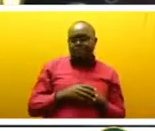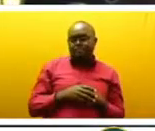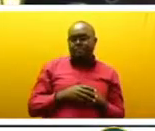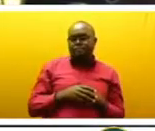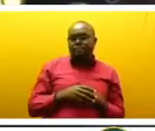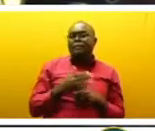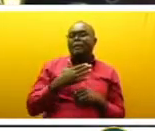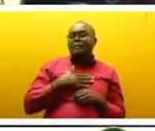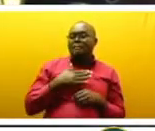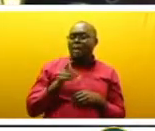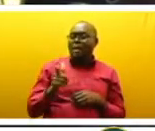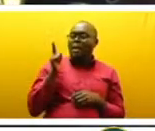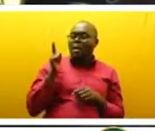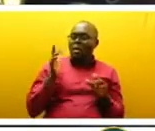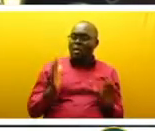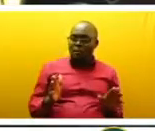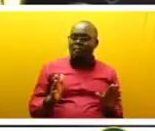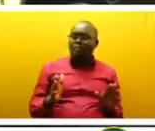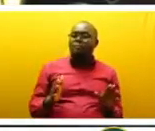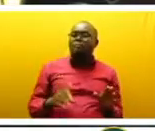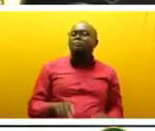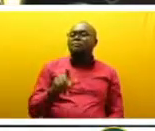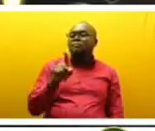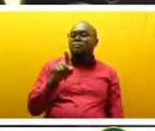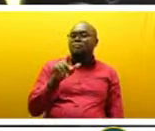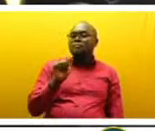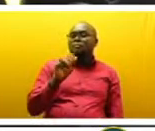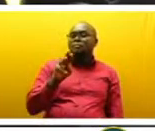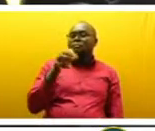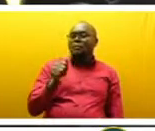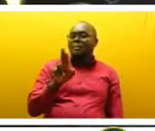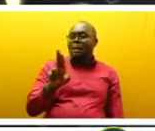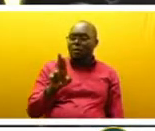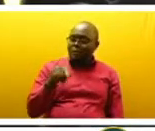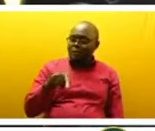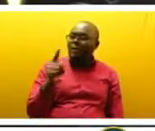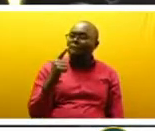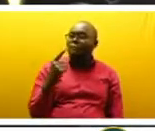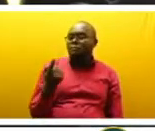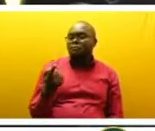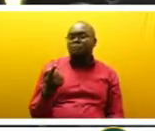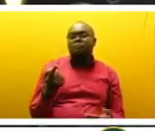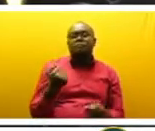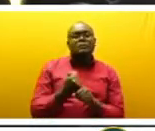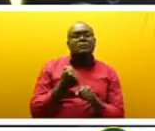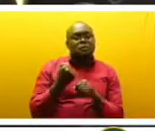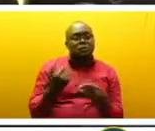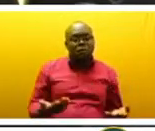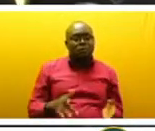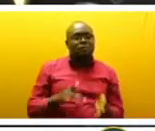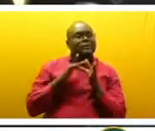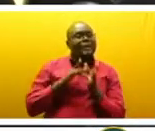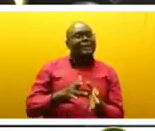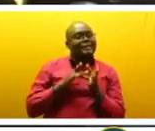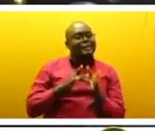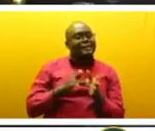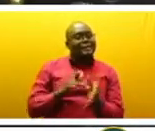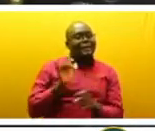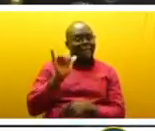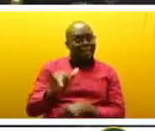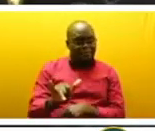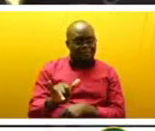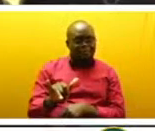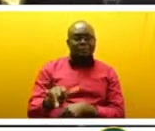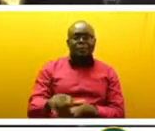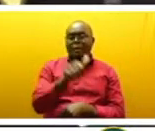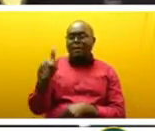my senior colleague, Mr. Kamau Karori, as deliberately insisting that the